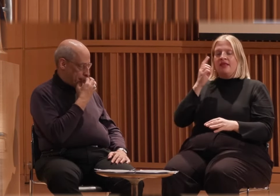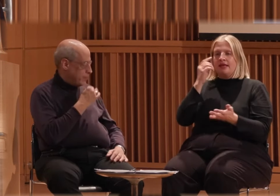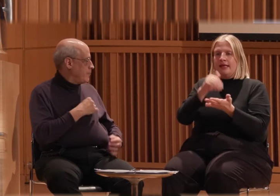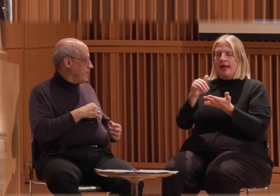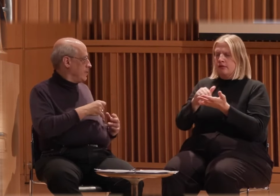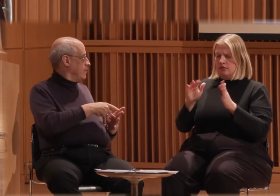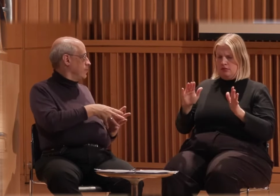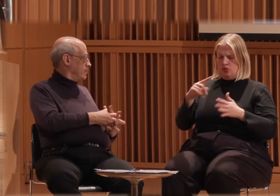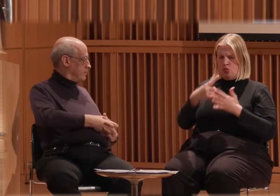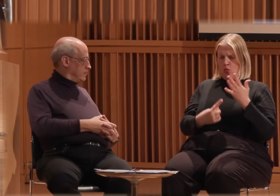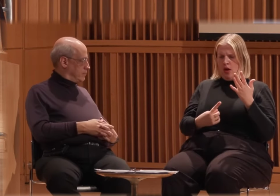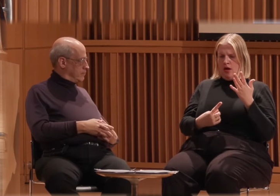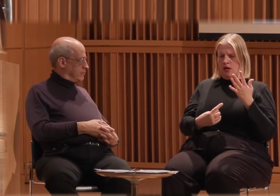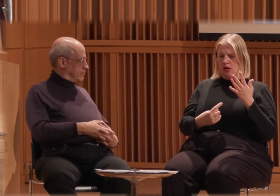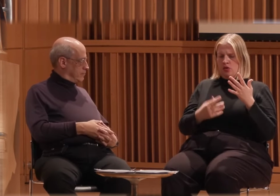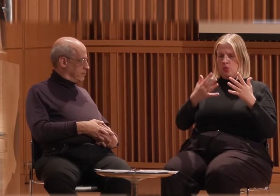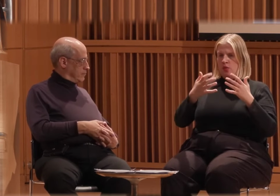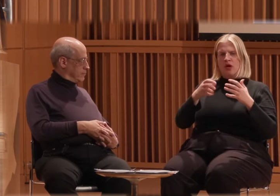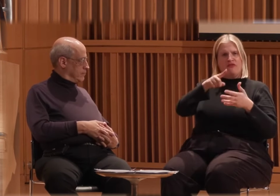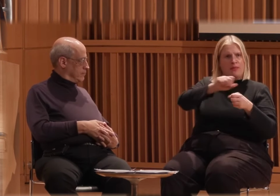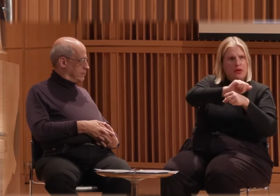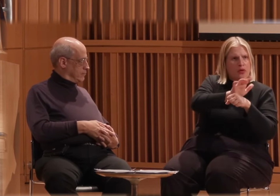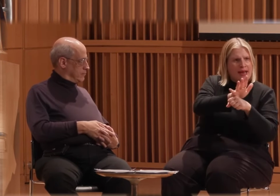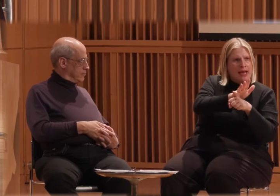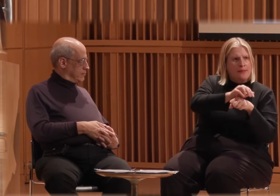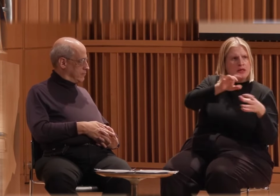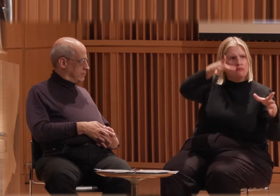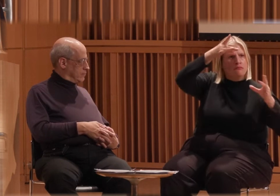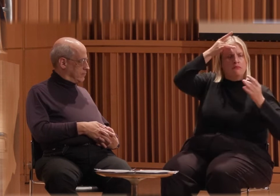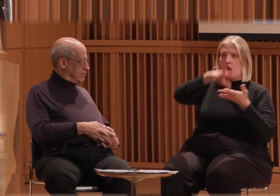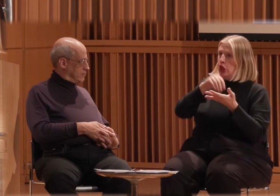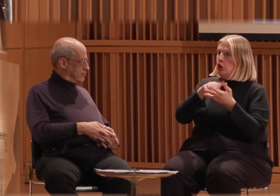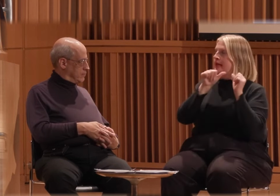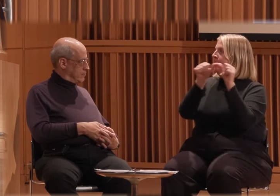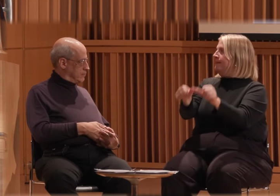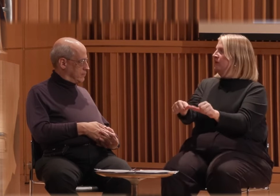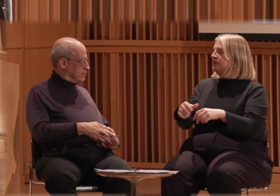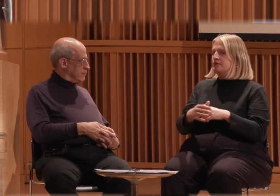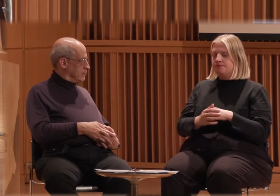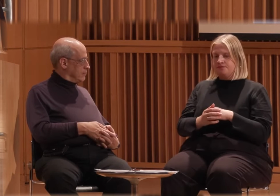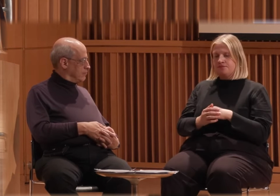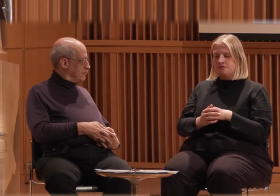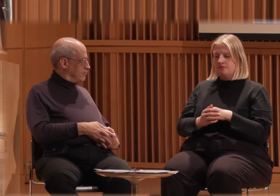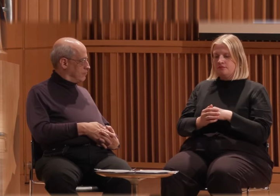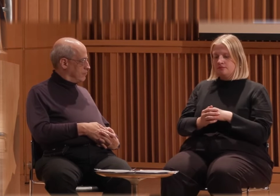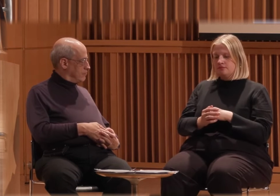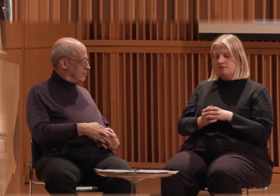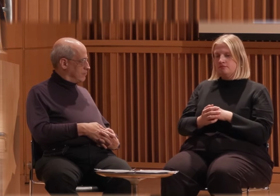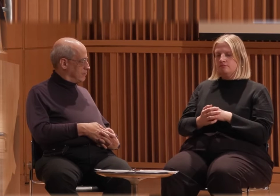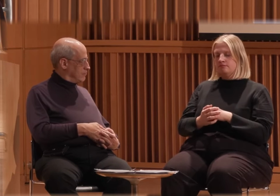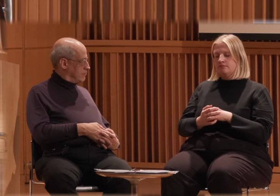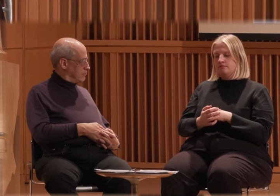like to keep from the pandemic, there was this blip where people weren't talking